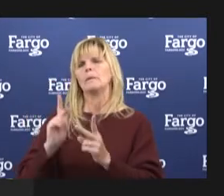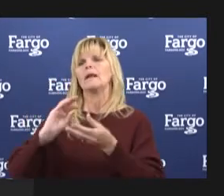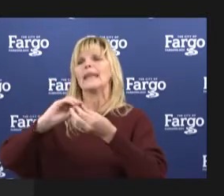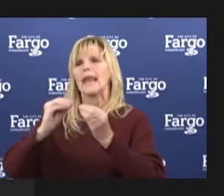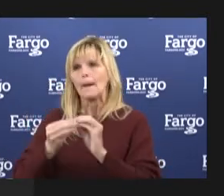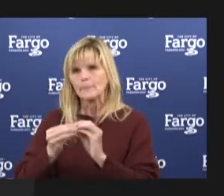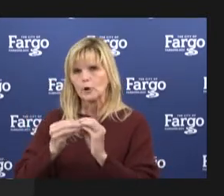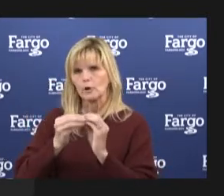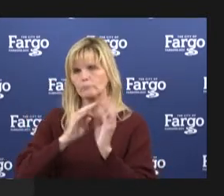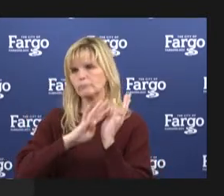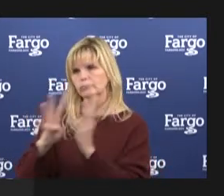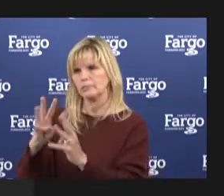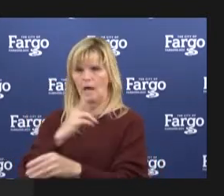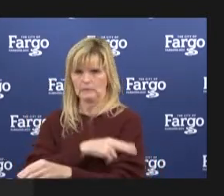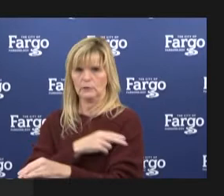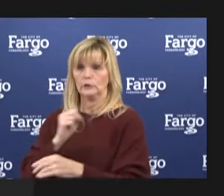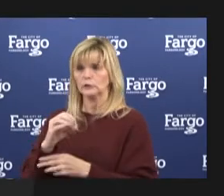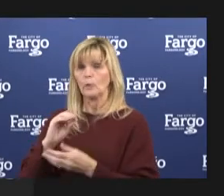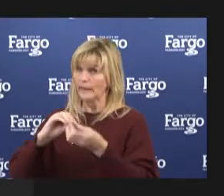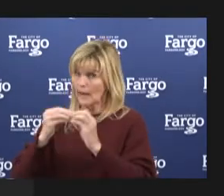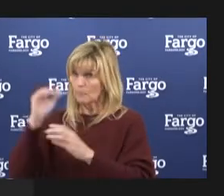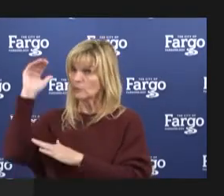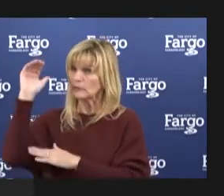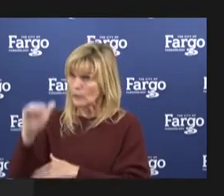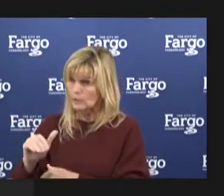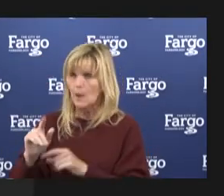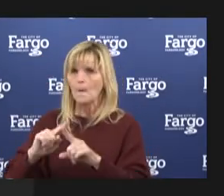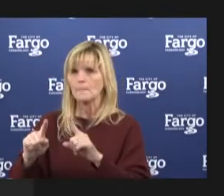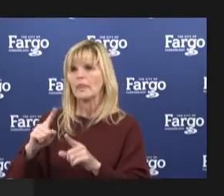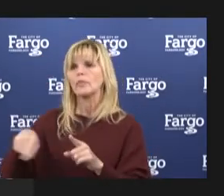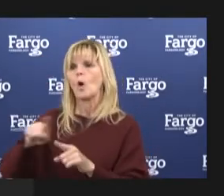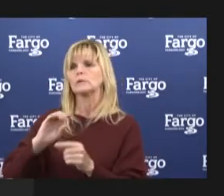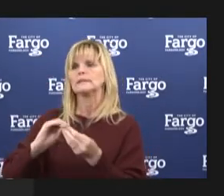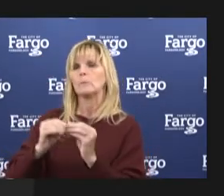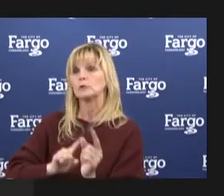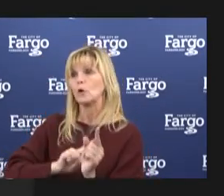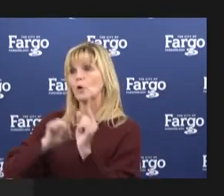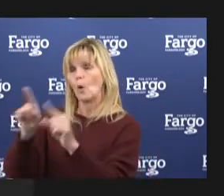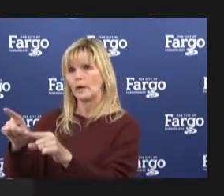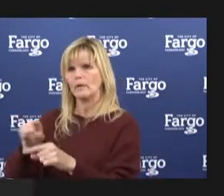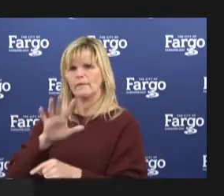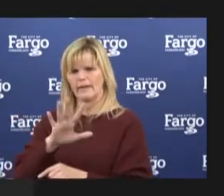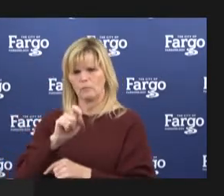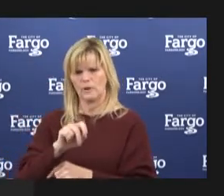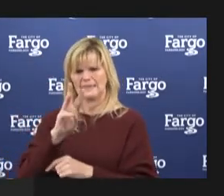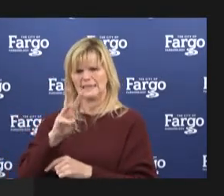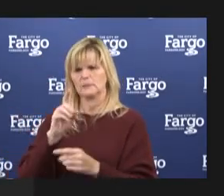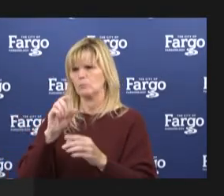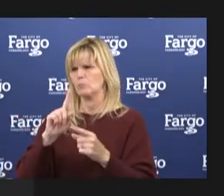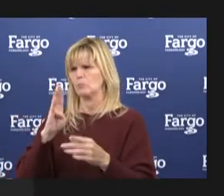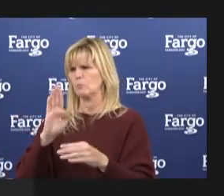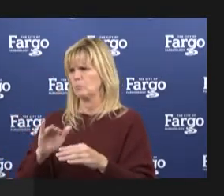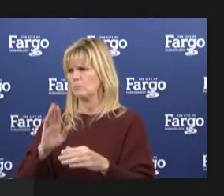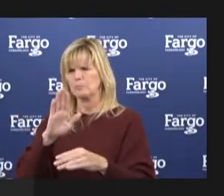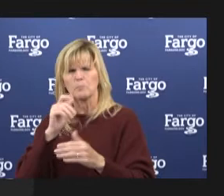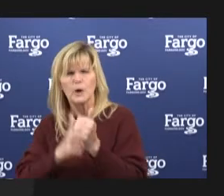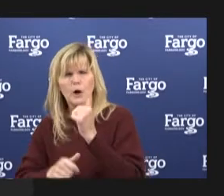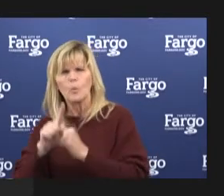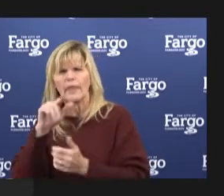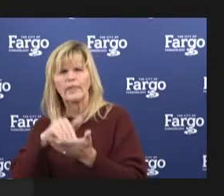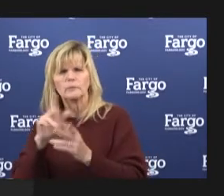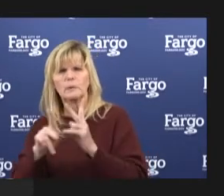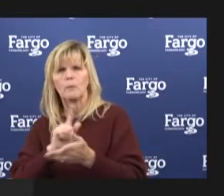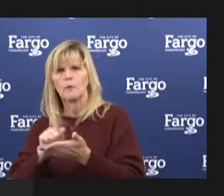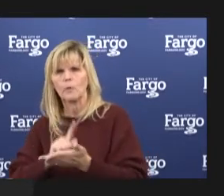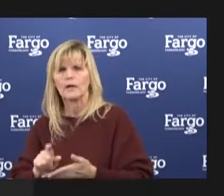admissions. Since the middle of September, it's at 5.6 per 100,000 people per week. So they're